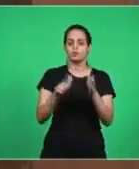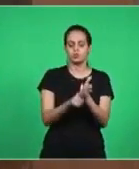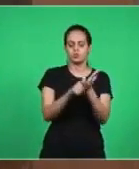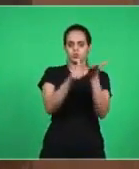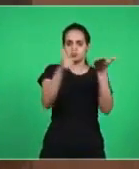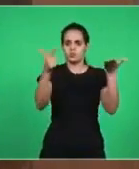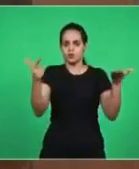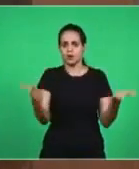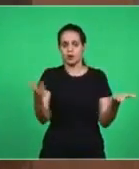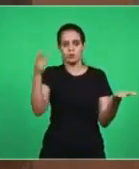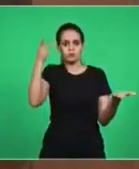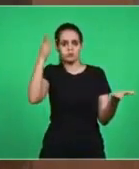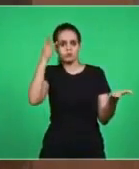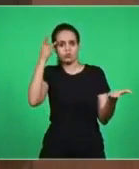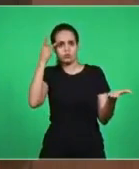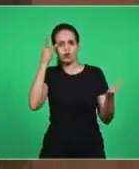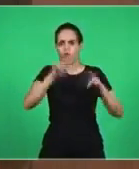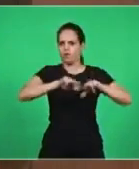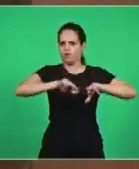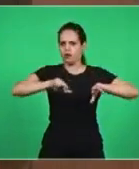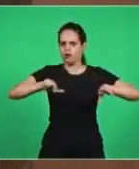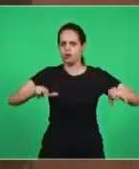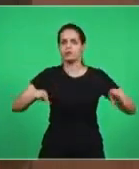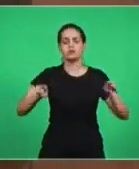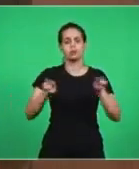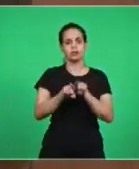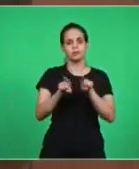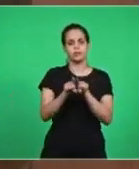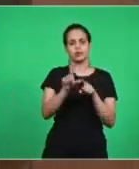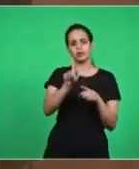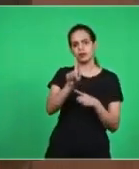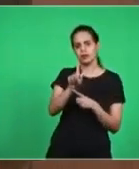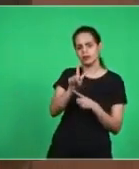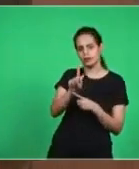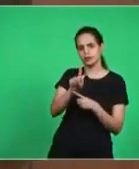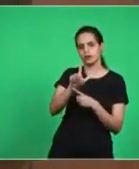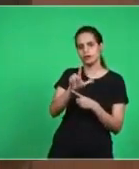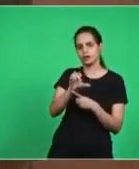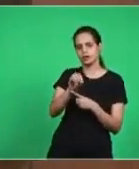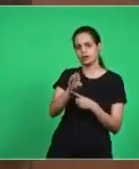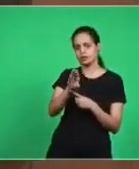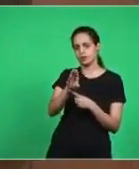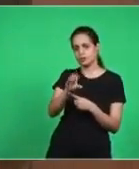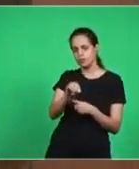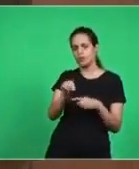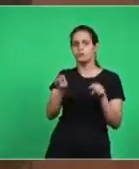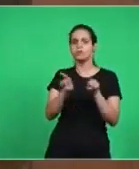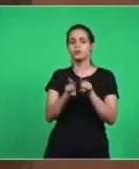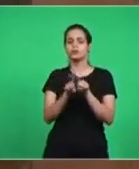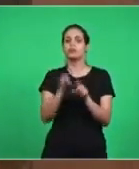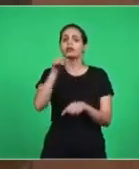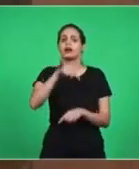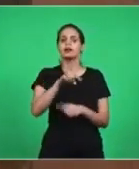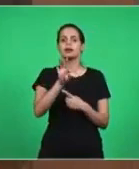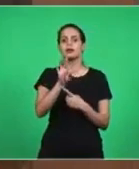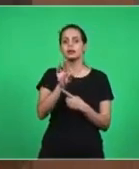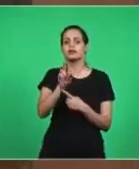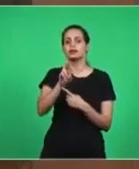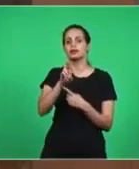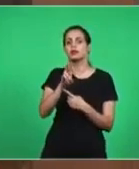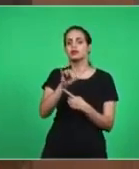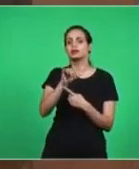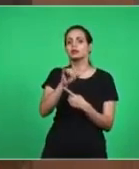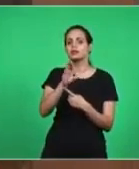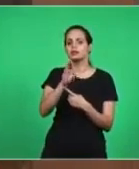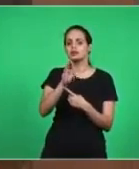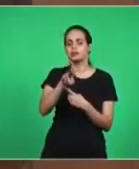Paulo, Estadão, all newspapers from São Paulo, Brazil, and Global in Rio de Janeiro, and